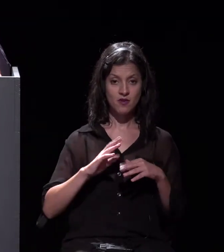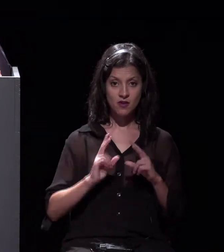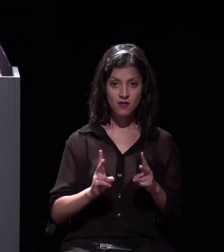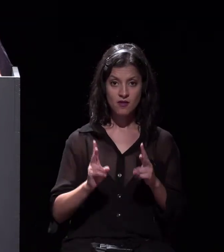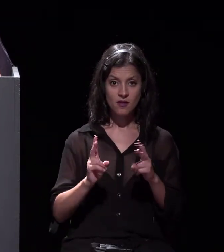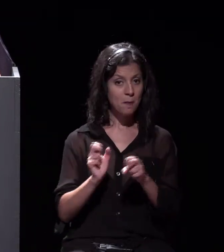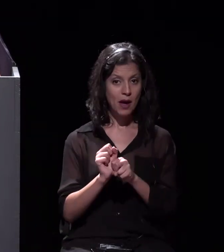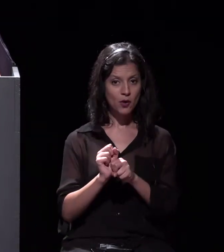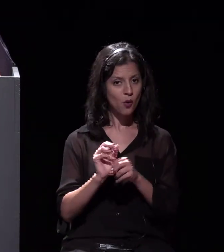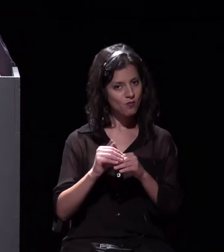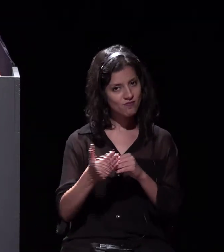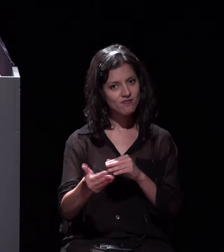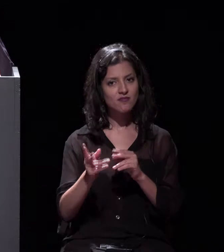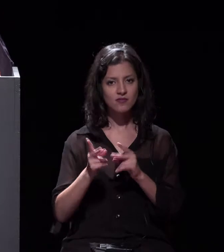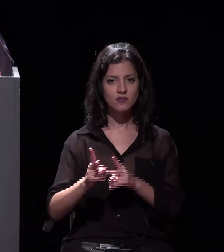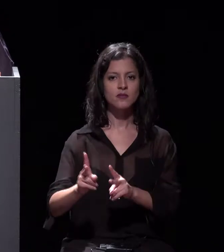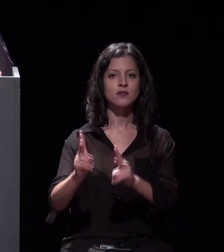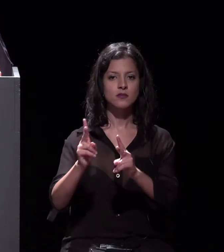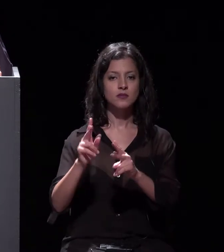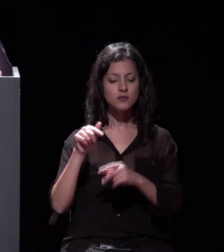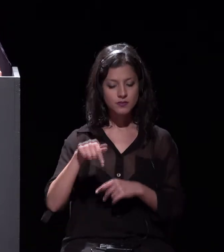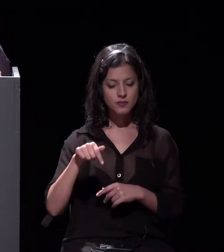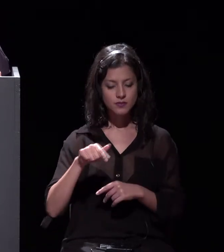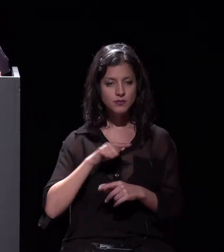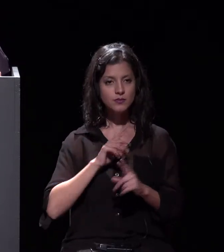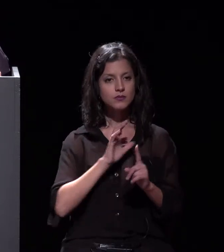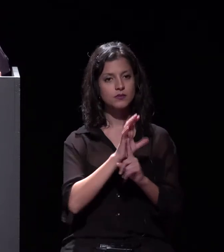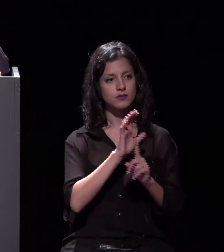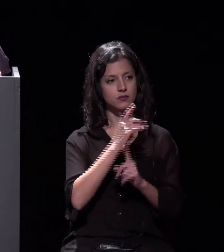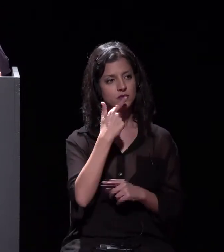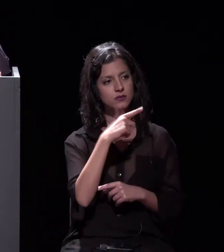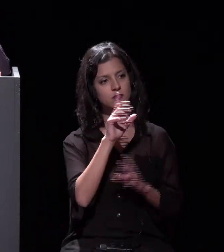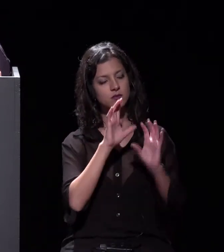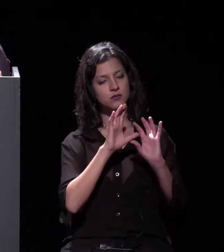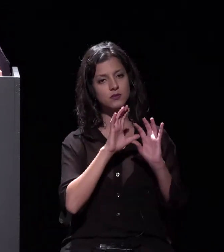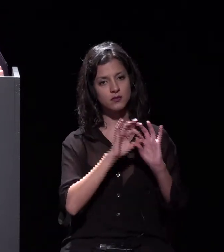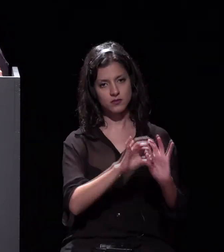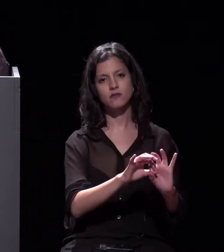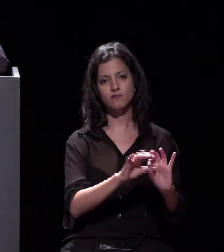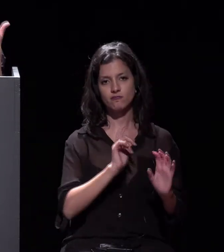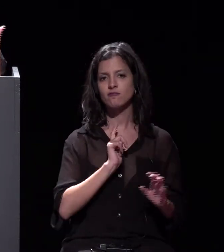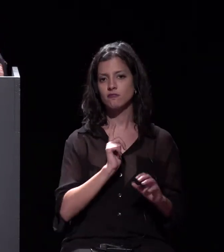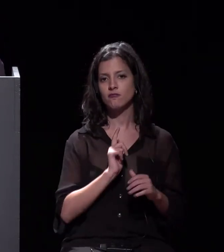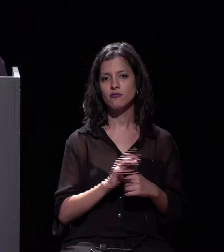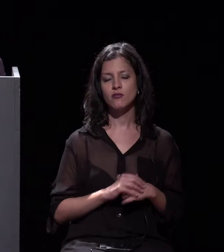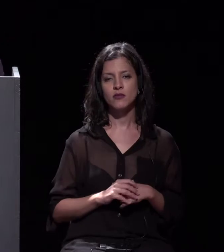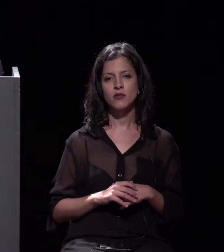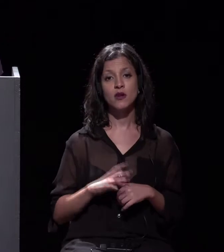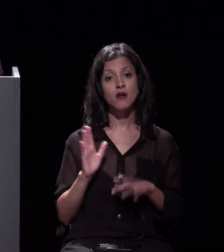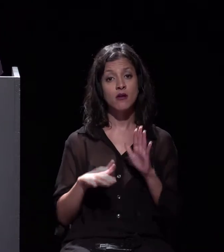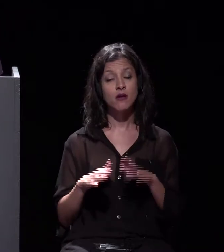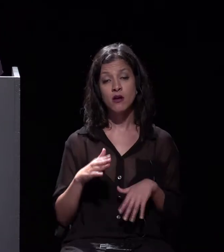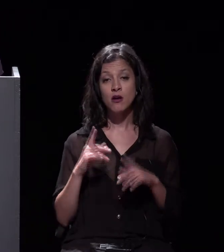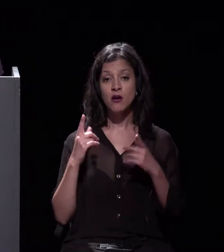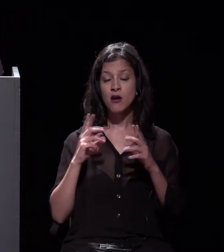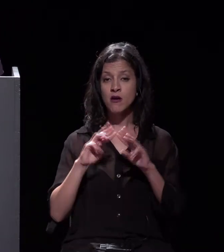any means. Perhaps most exemplary has been the Mexican Museum, that I'm sure some of you are also